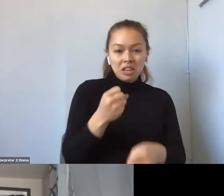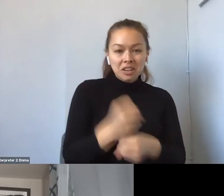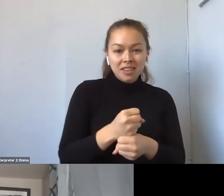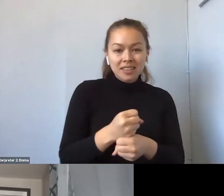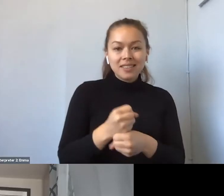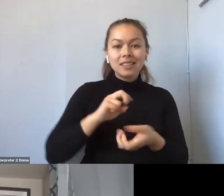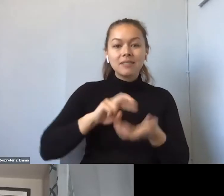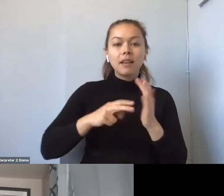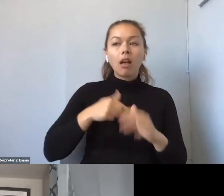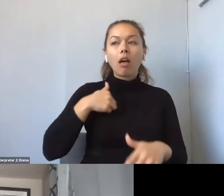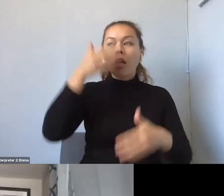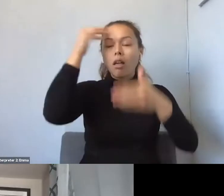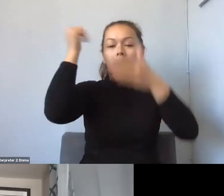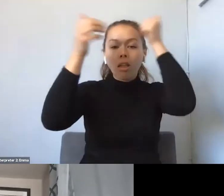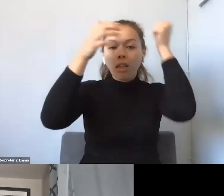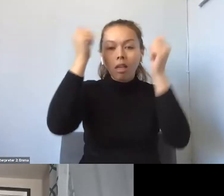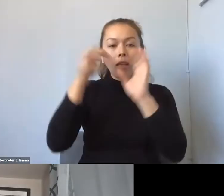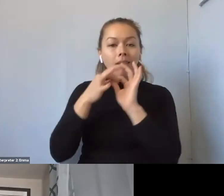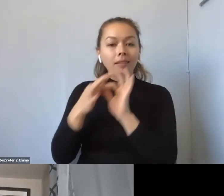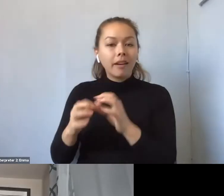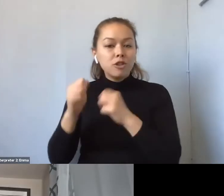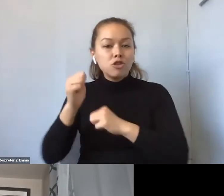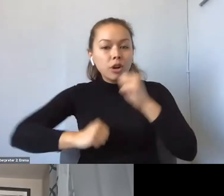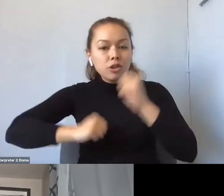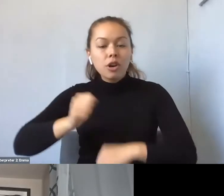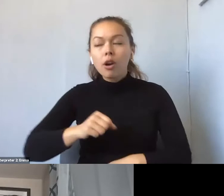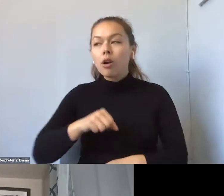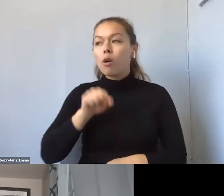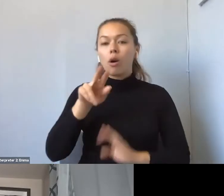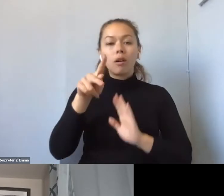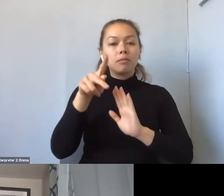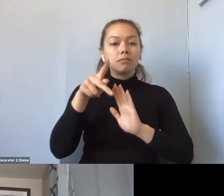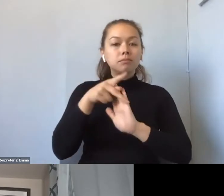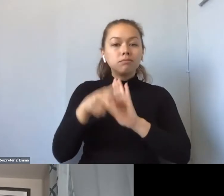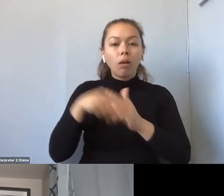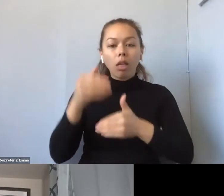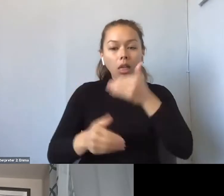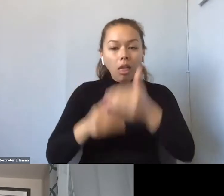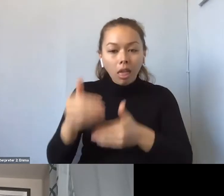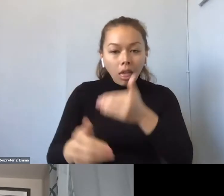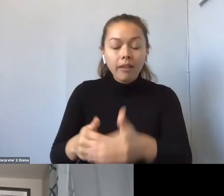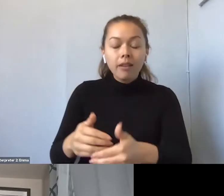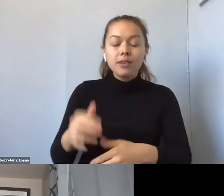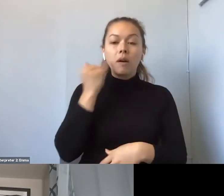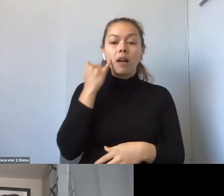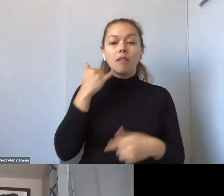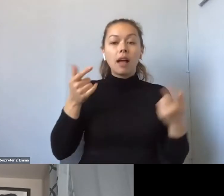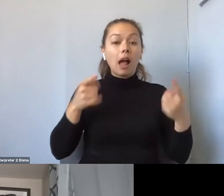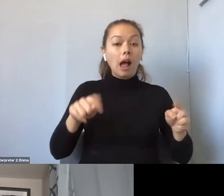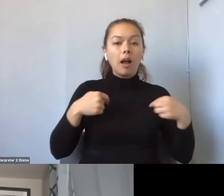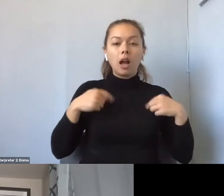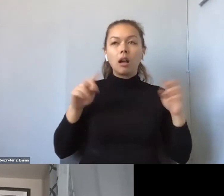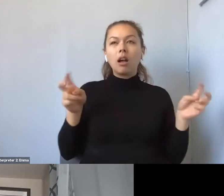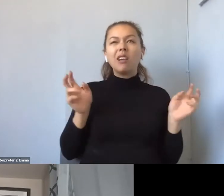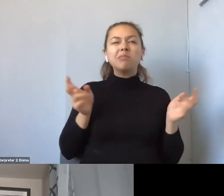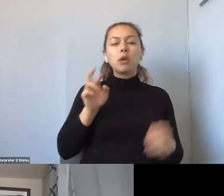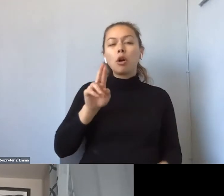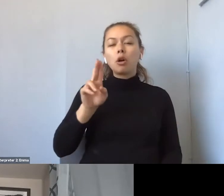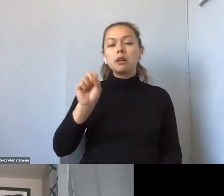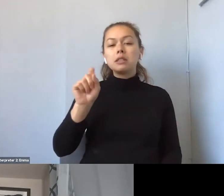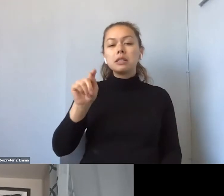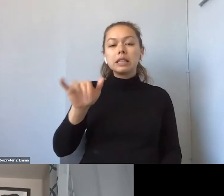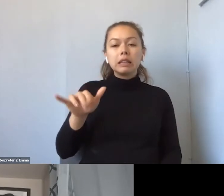protocol. So pardon me if I'm a bit rusty today in terms of